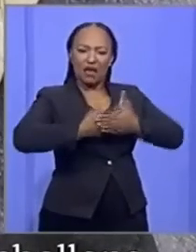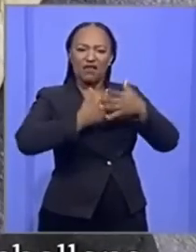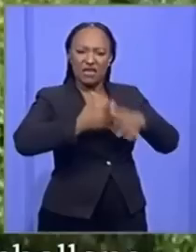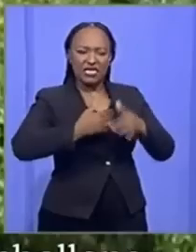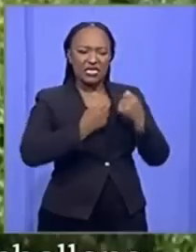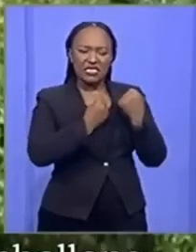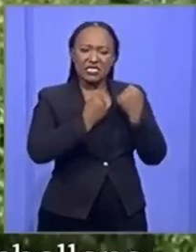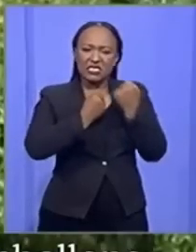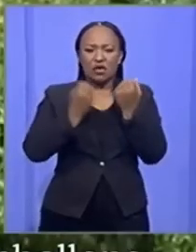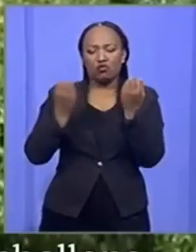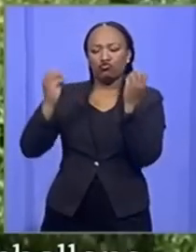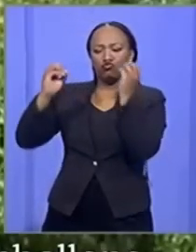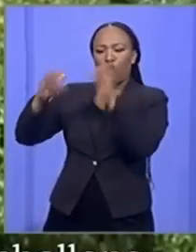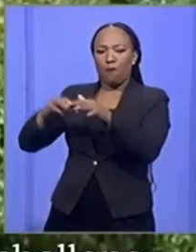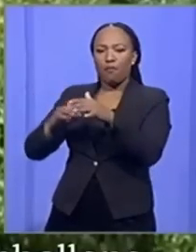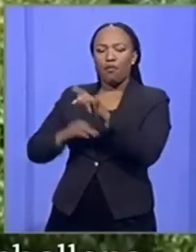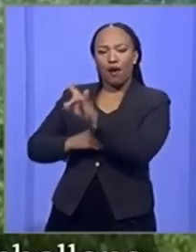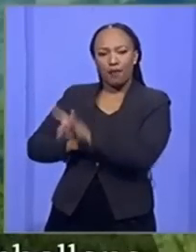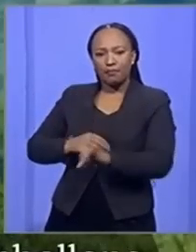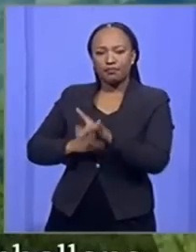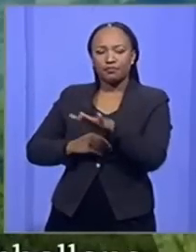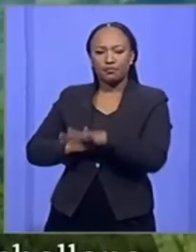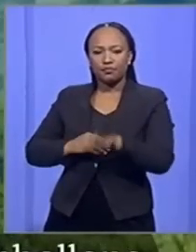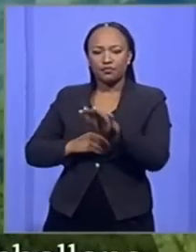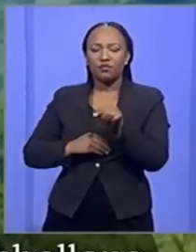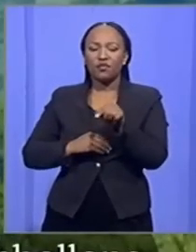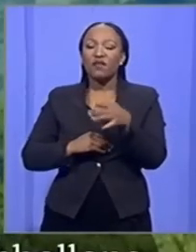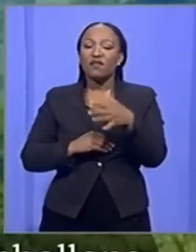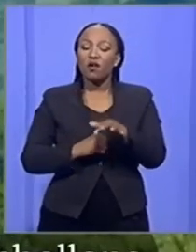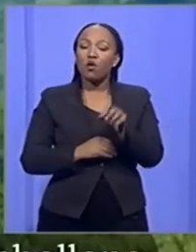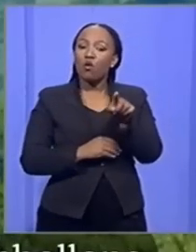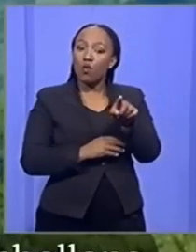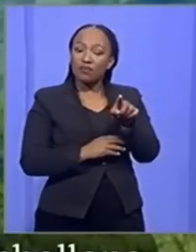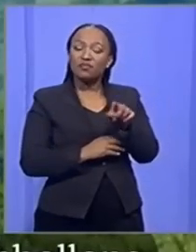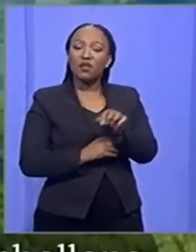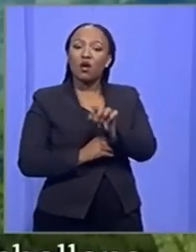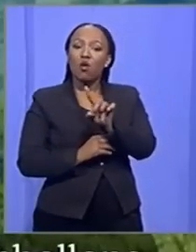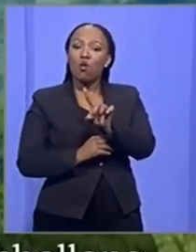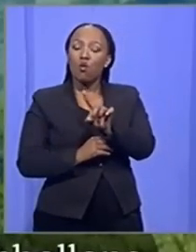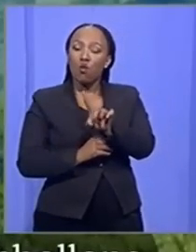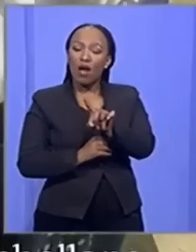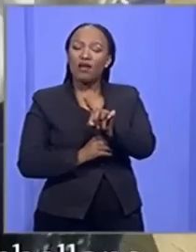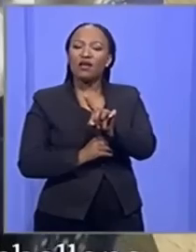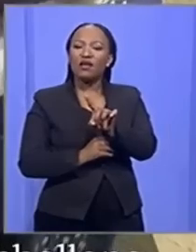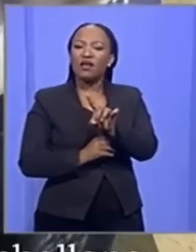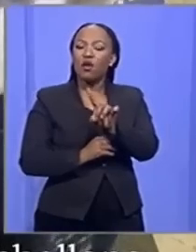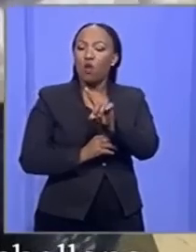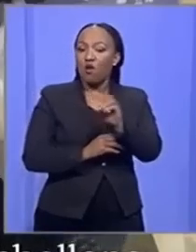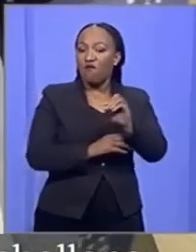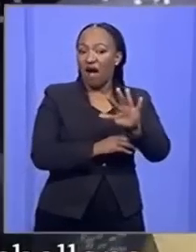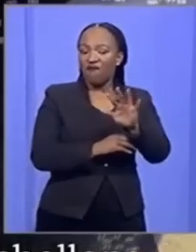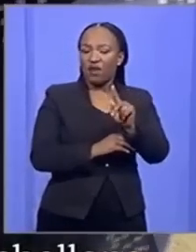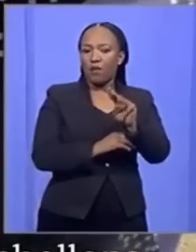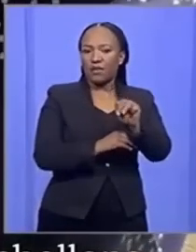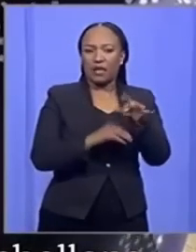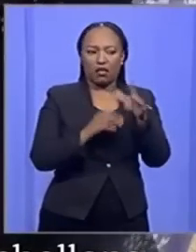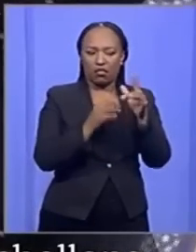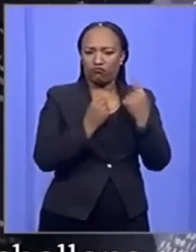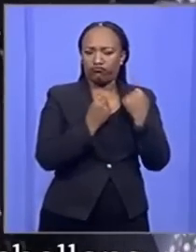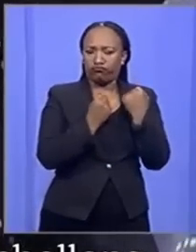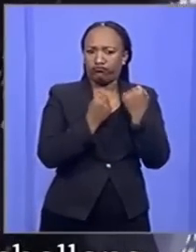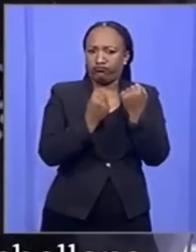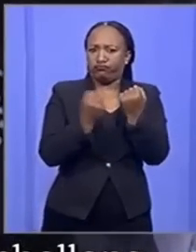Hammanskraal. Koma ye e bogole bja dikilomitara tše 500 go tšwa ka tikologong ya Valvater. O re be ba šetše ba hlagišitšwe